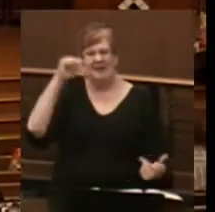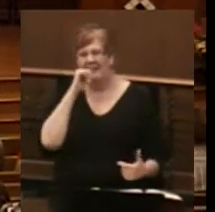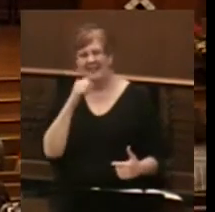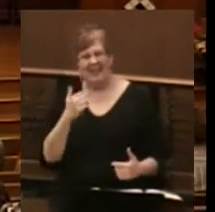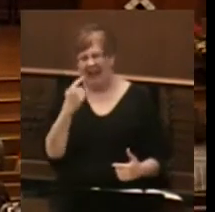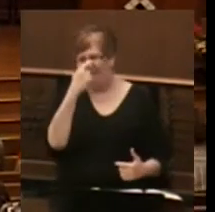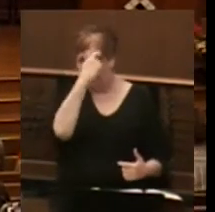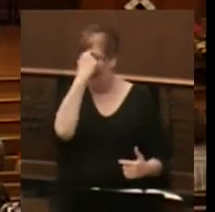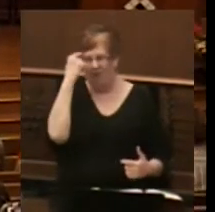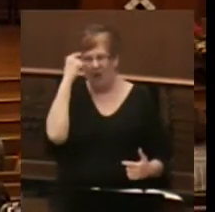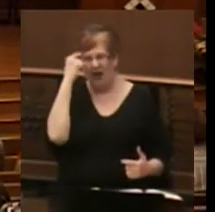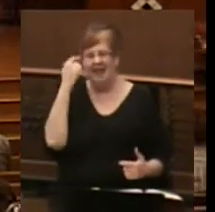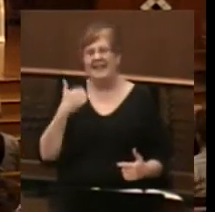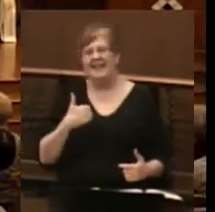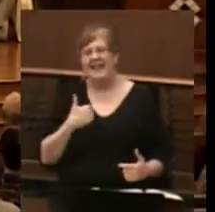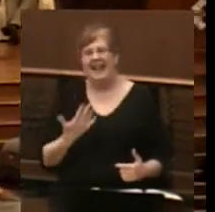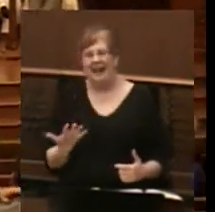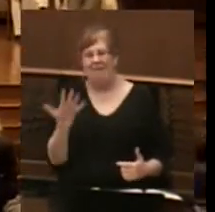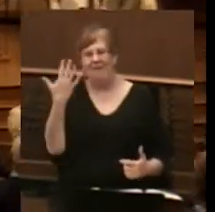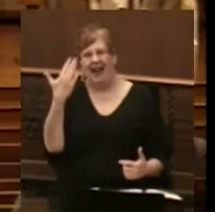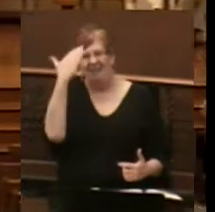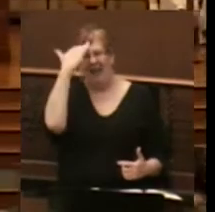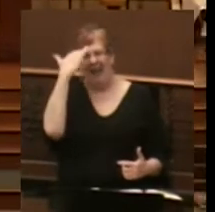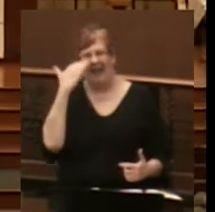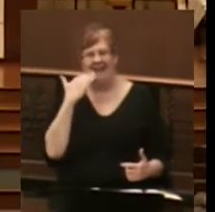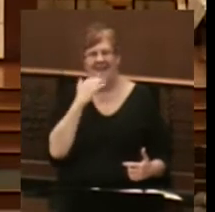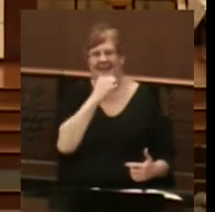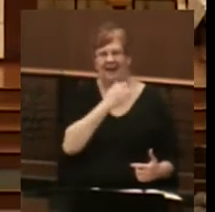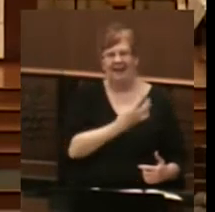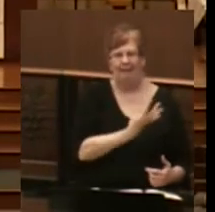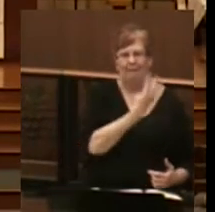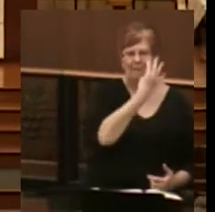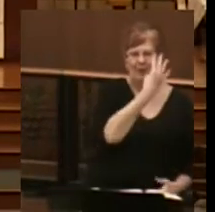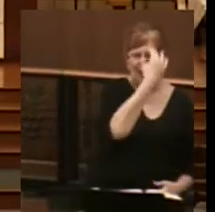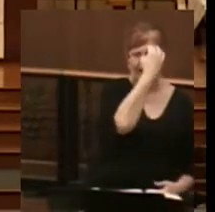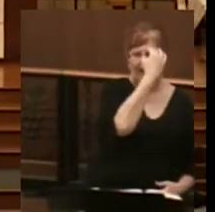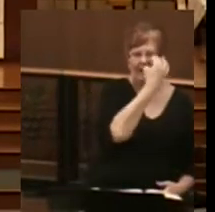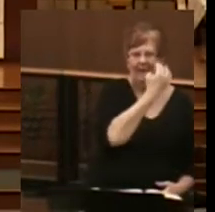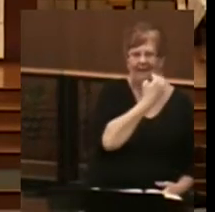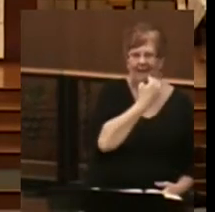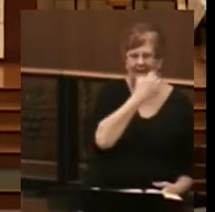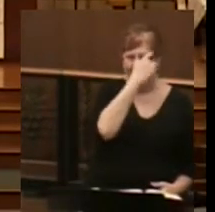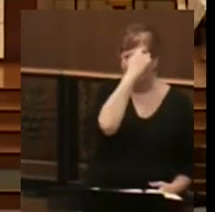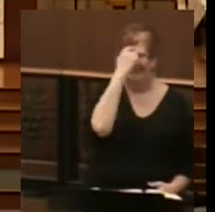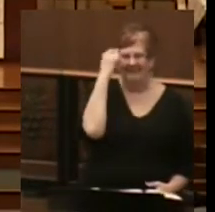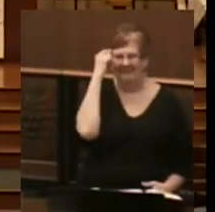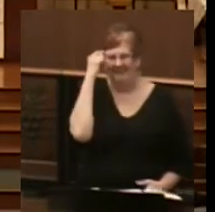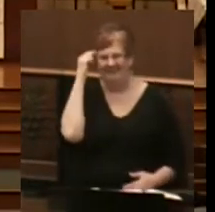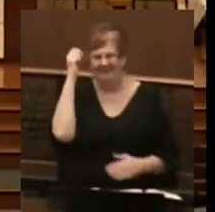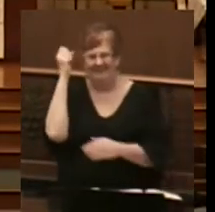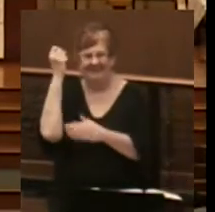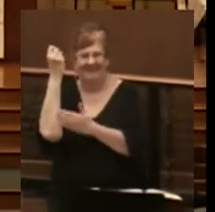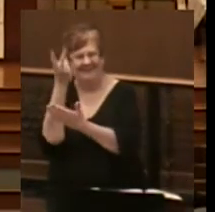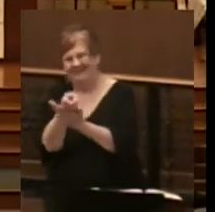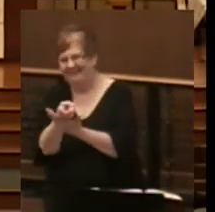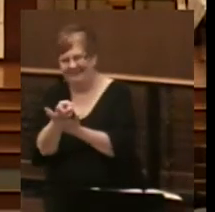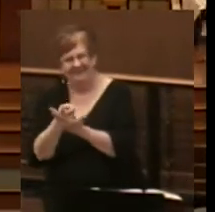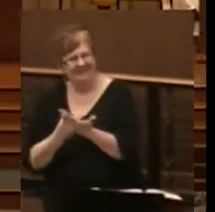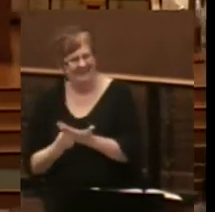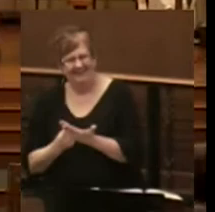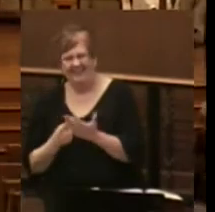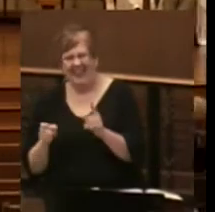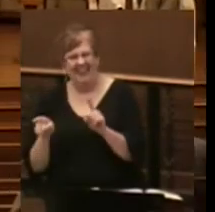head. He had a 5 head. And he just flat on the ground like a coon in the middle of the